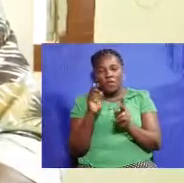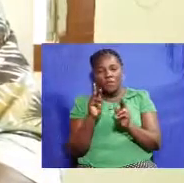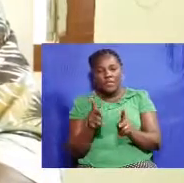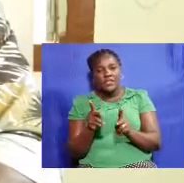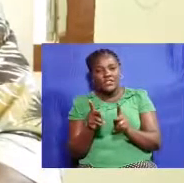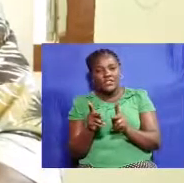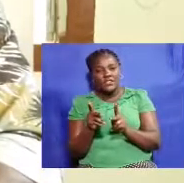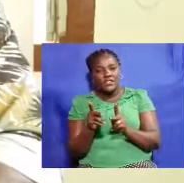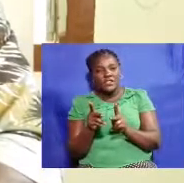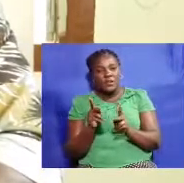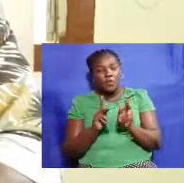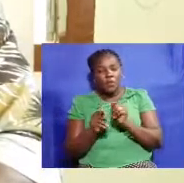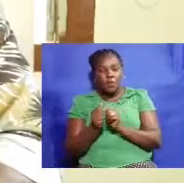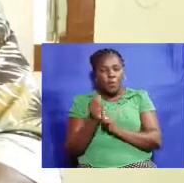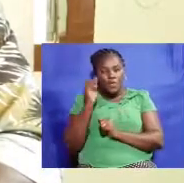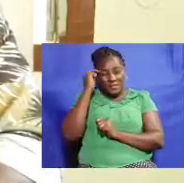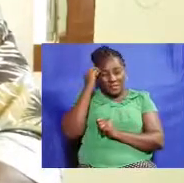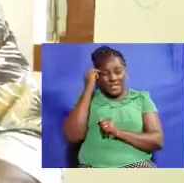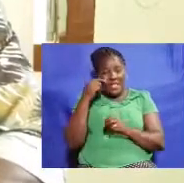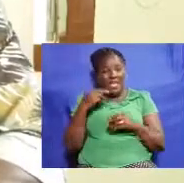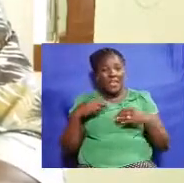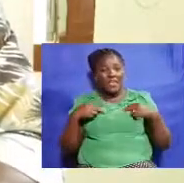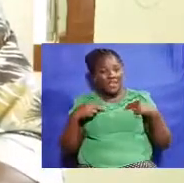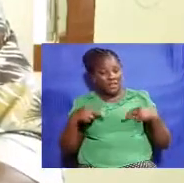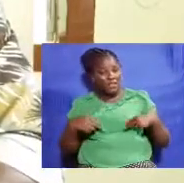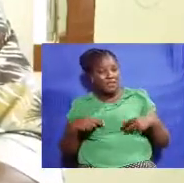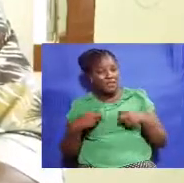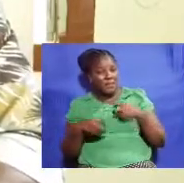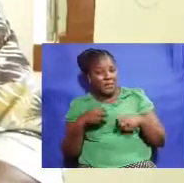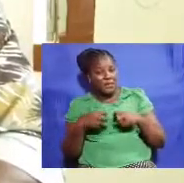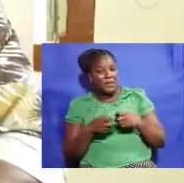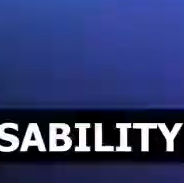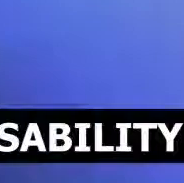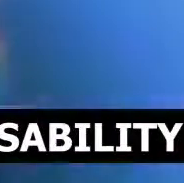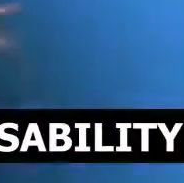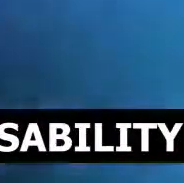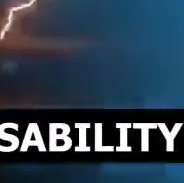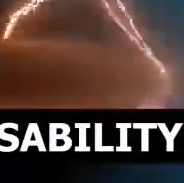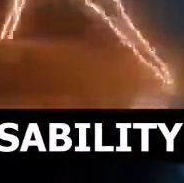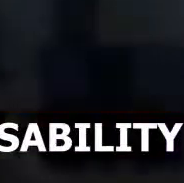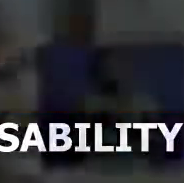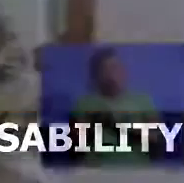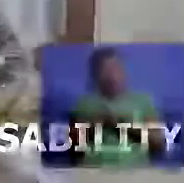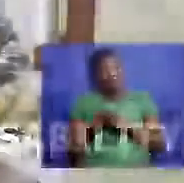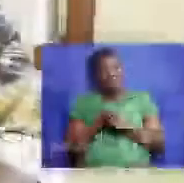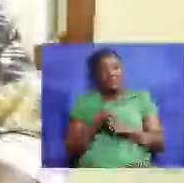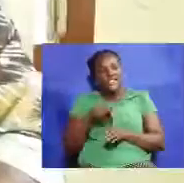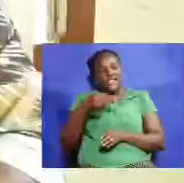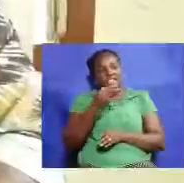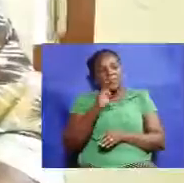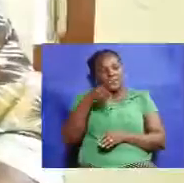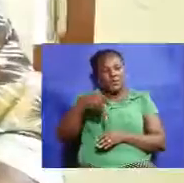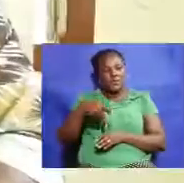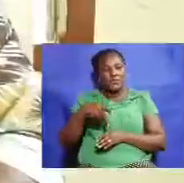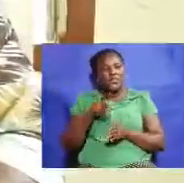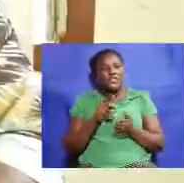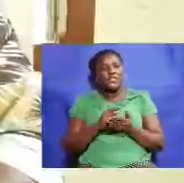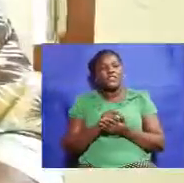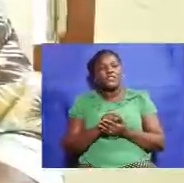other disability a voice and a forum to articulate their challenges. H4P organization has